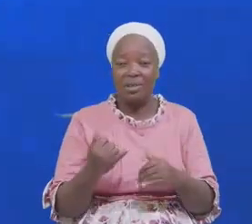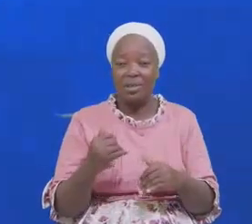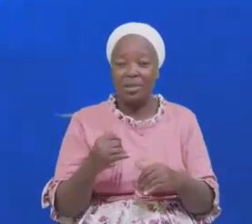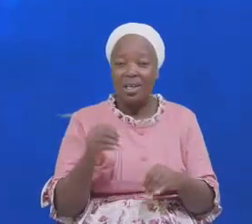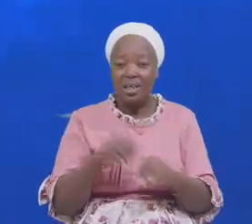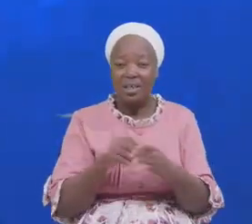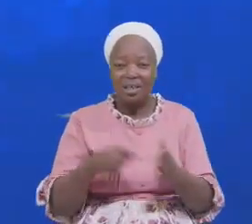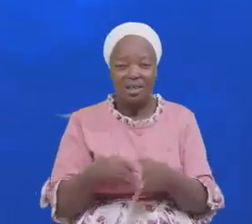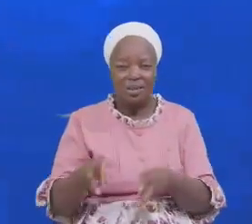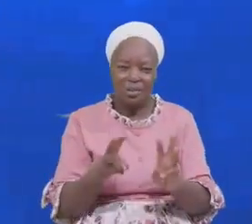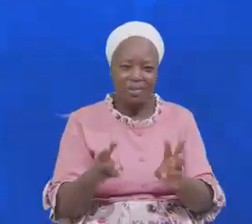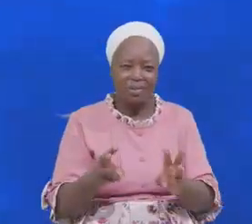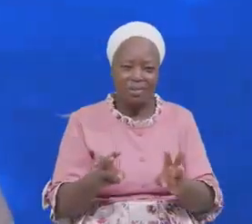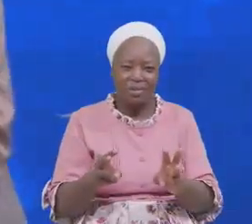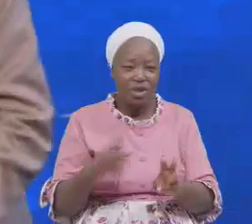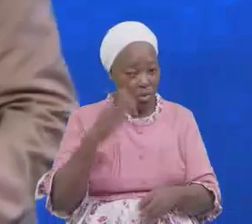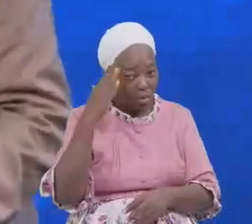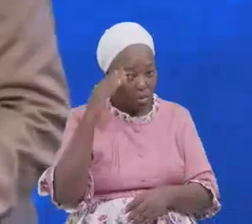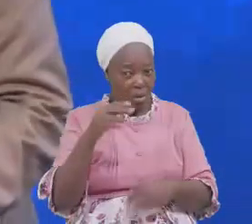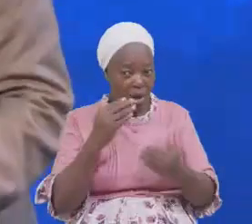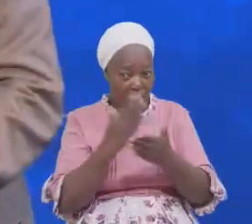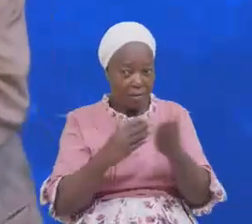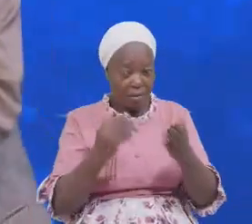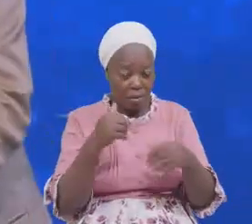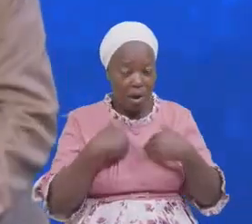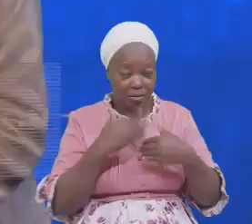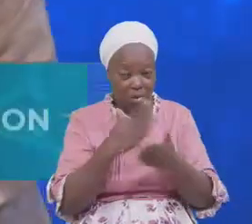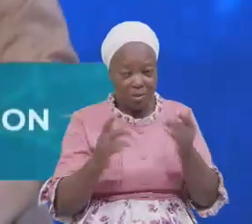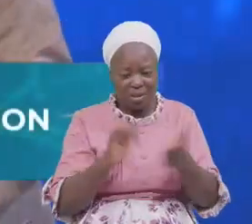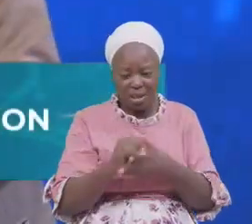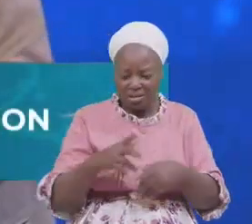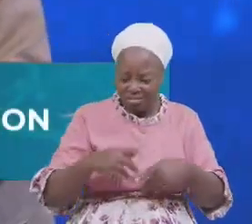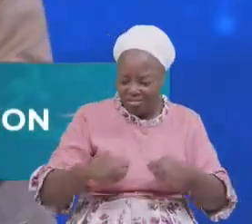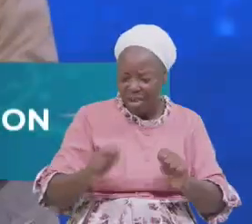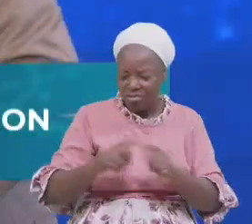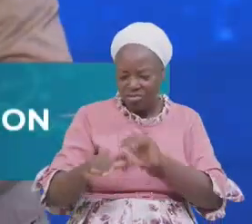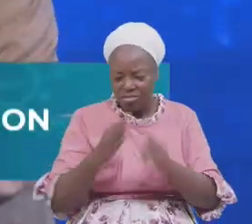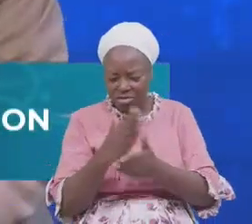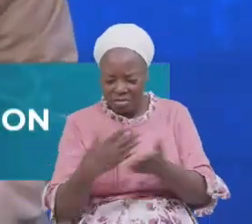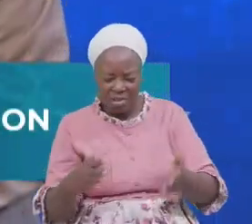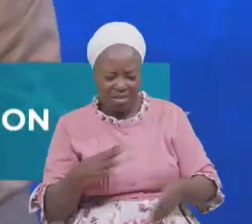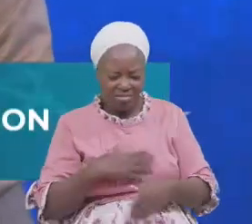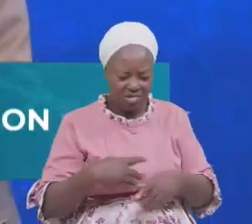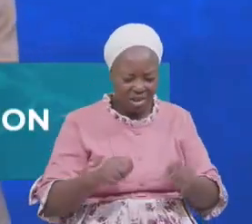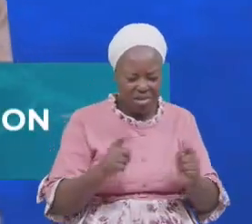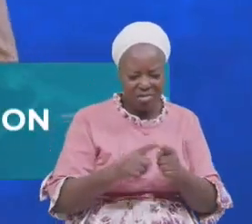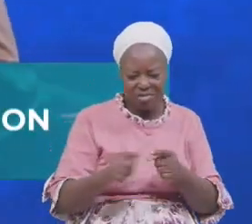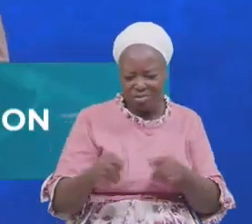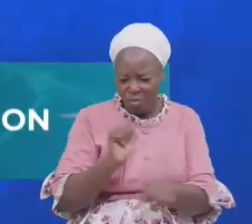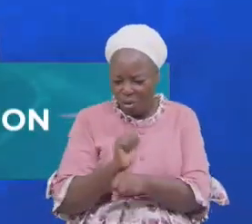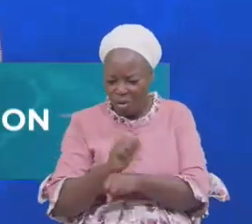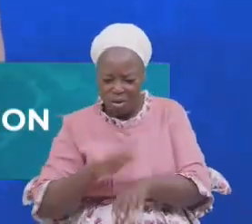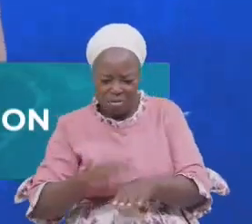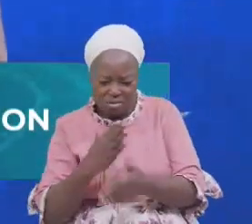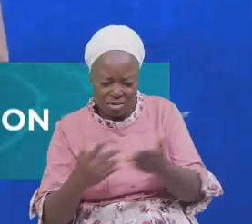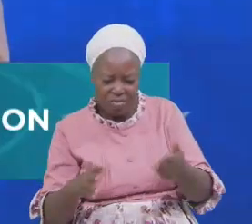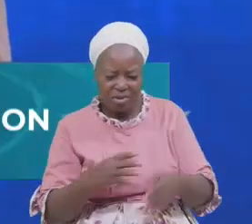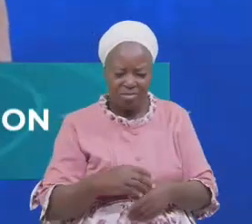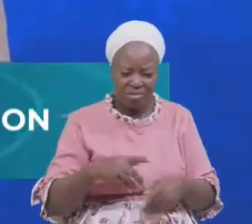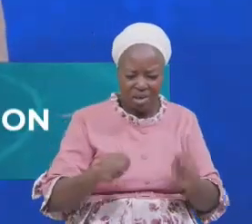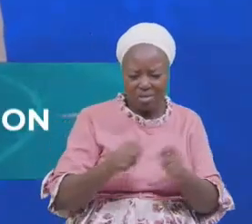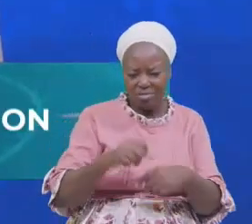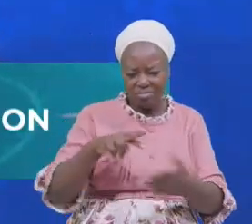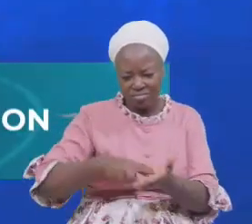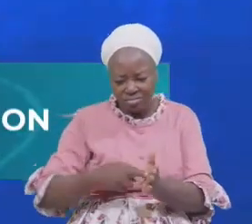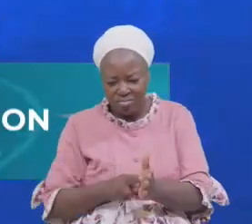sense. You know, there's somebody who has been trying to do something, trying to get something, trying to manufacture something, fabricate something, and